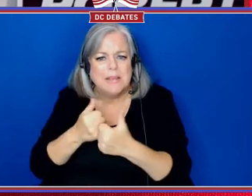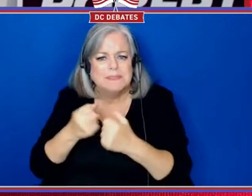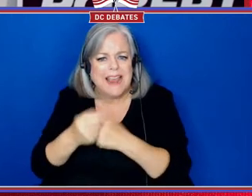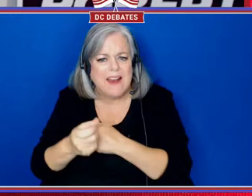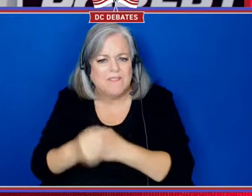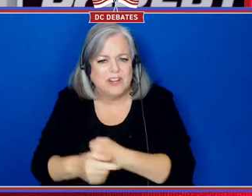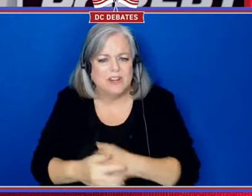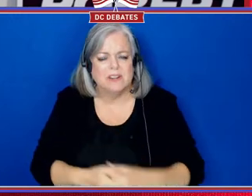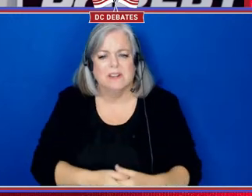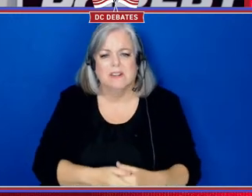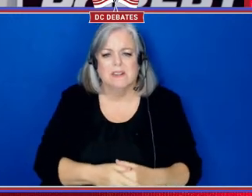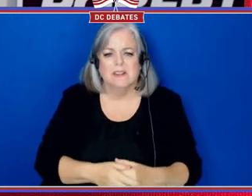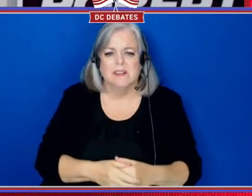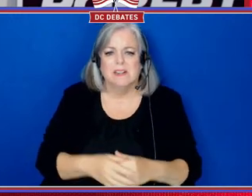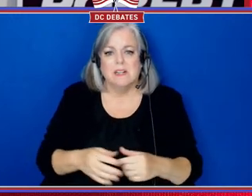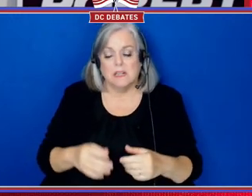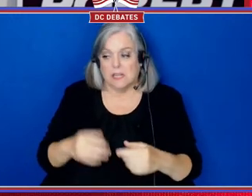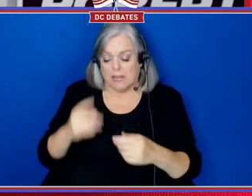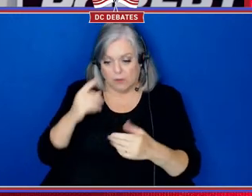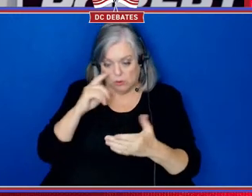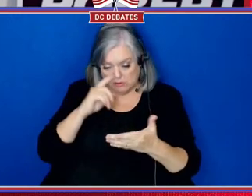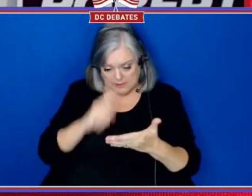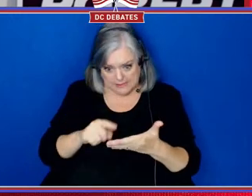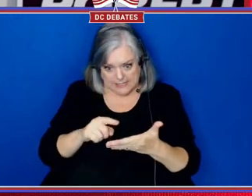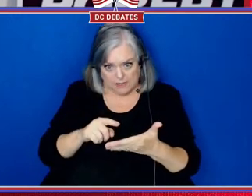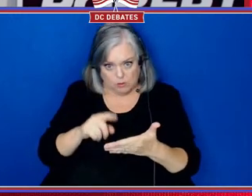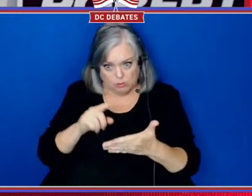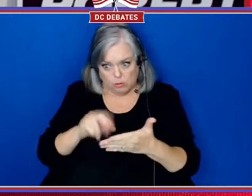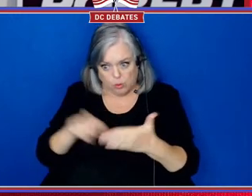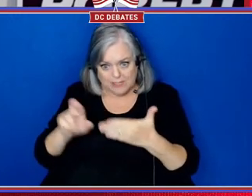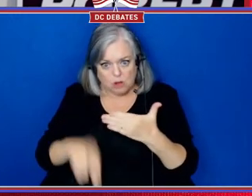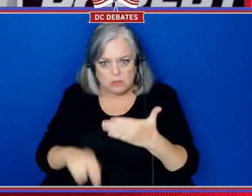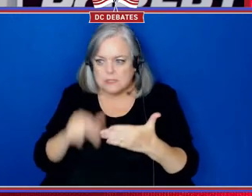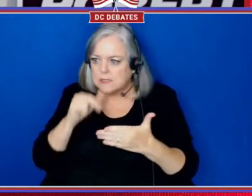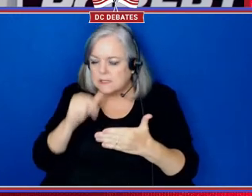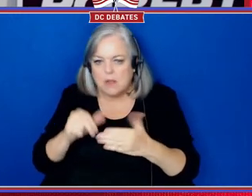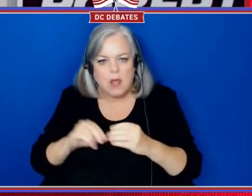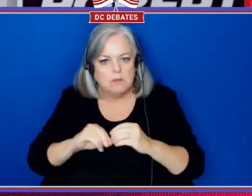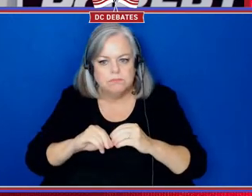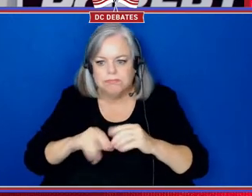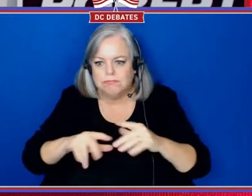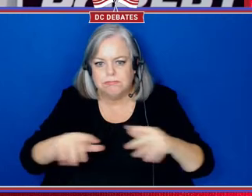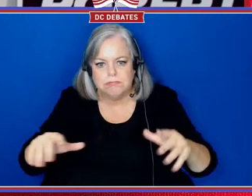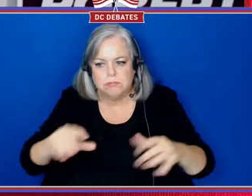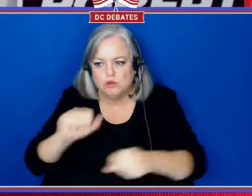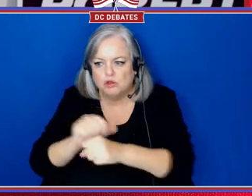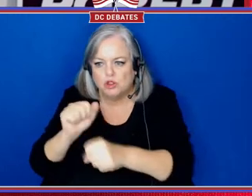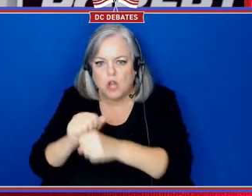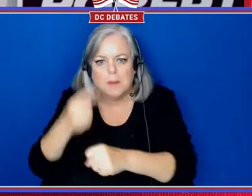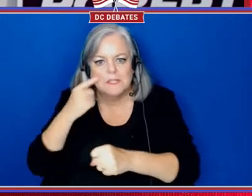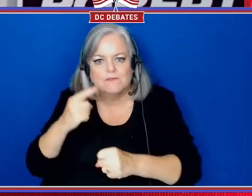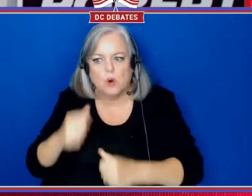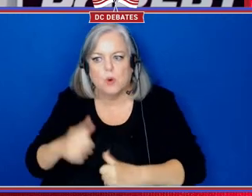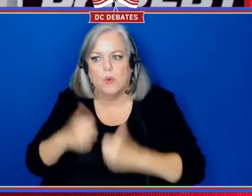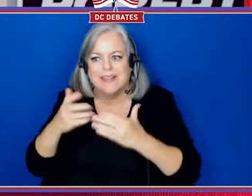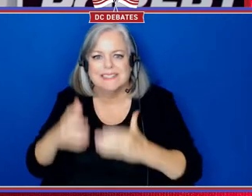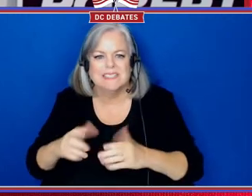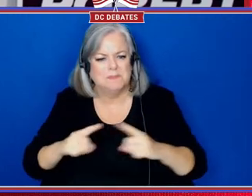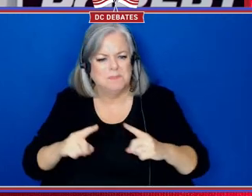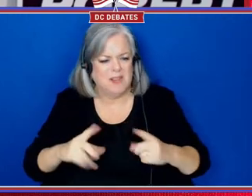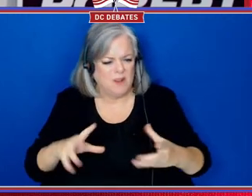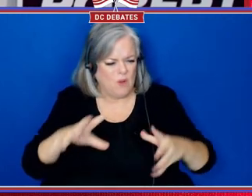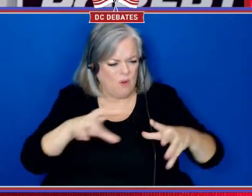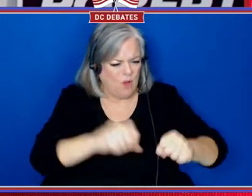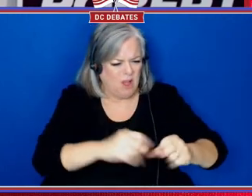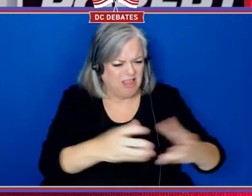massive economic developments and jobs for residents. So it will take up a lot of space, but we need that space as a landlocked city.